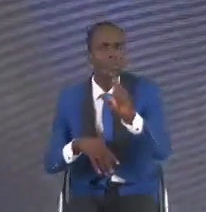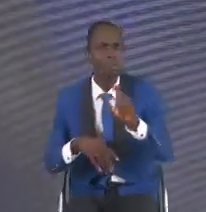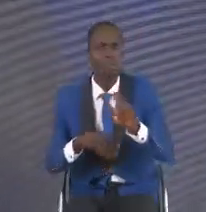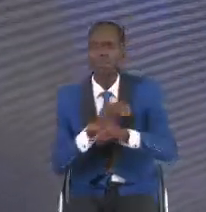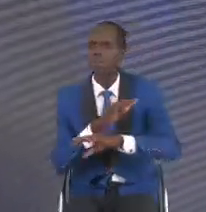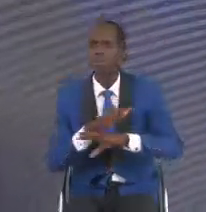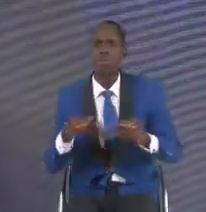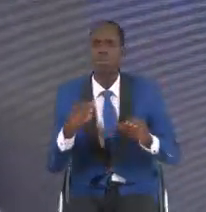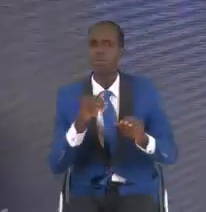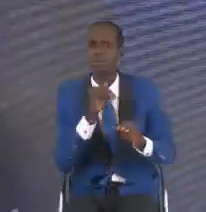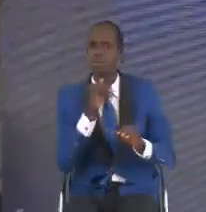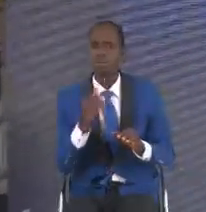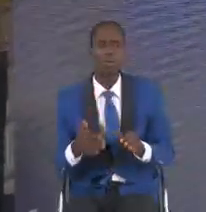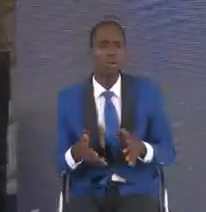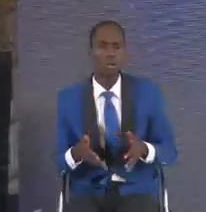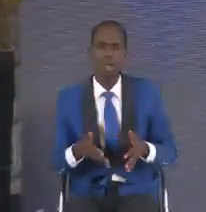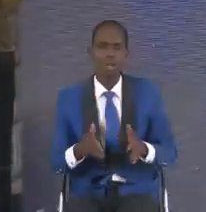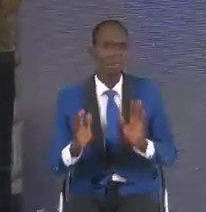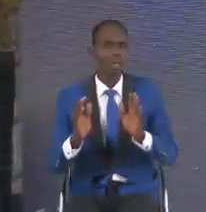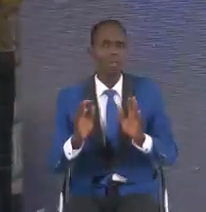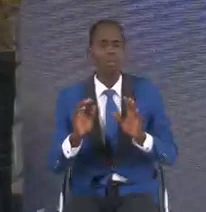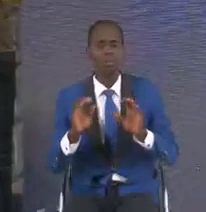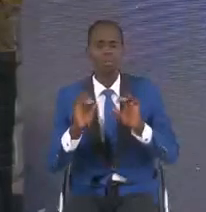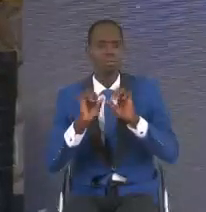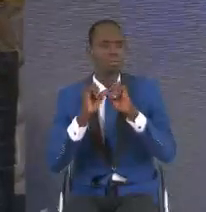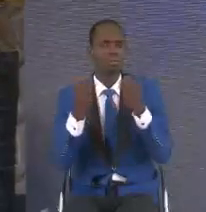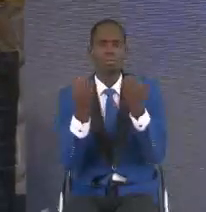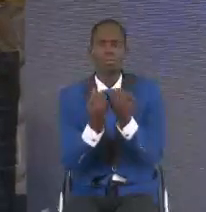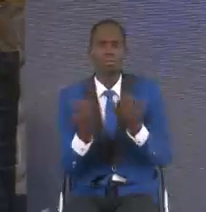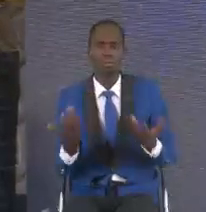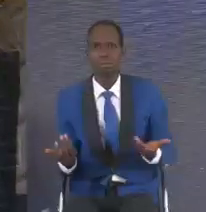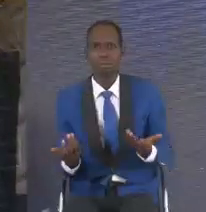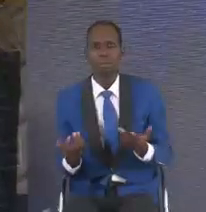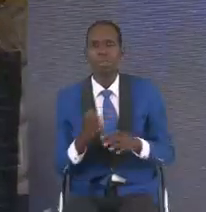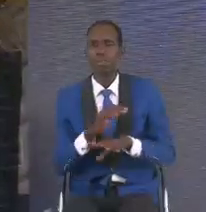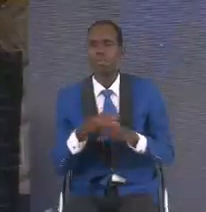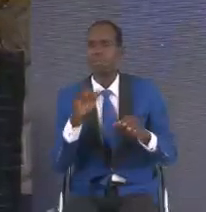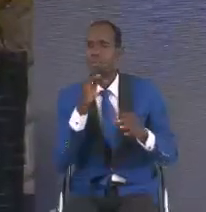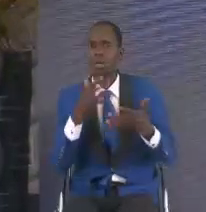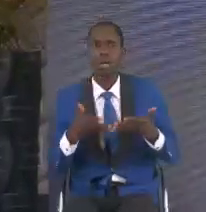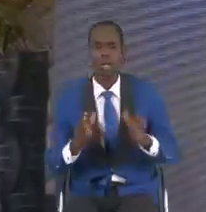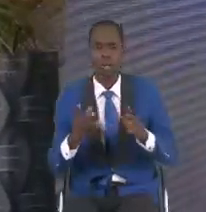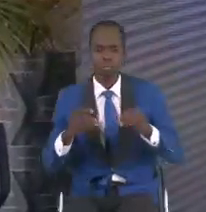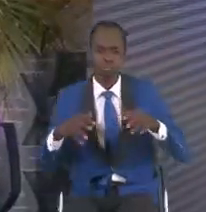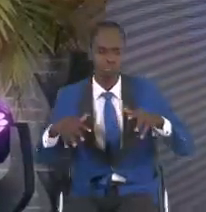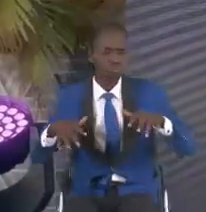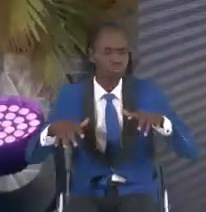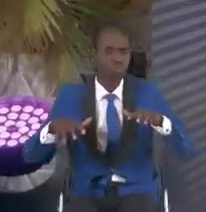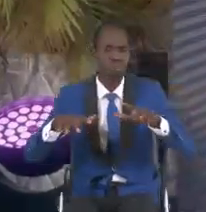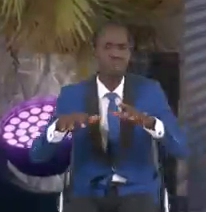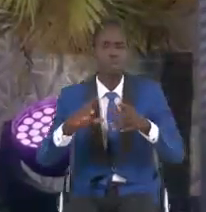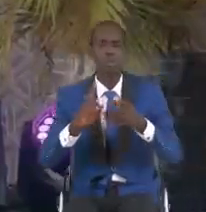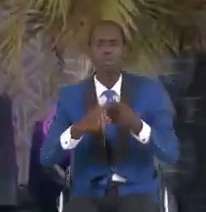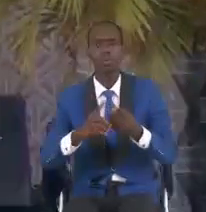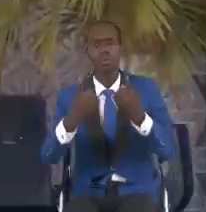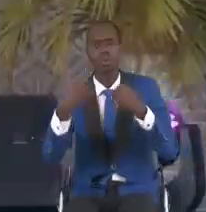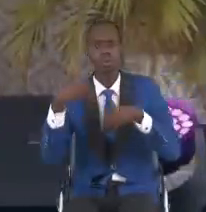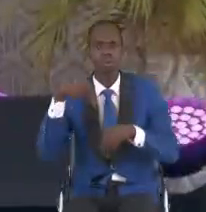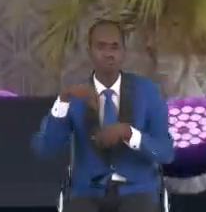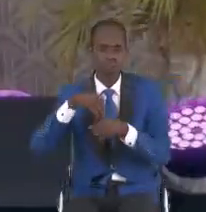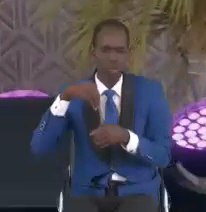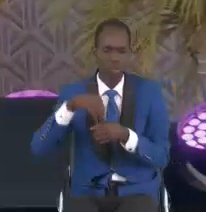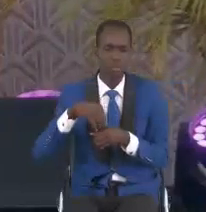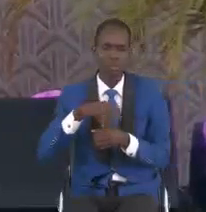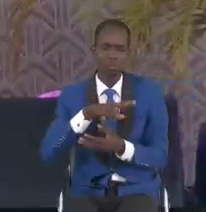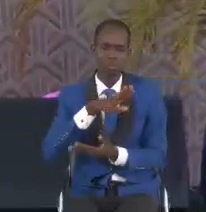allow society, do not allow the crowd to come to the inner circle